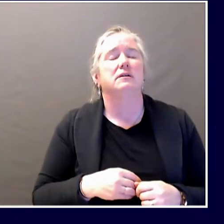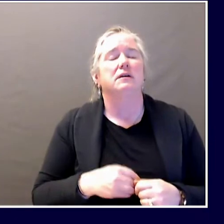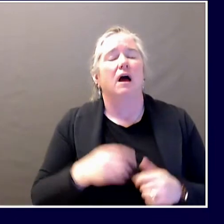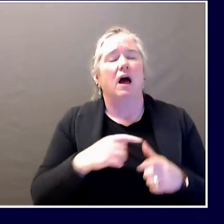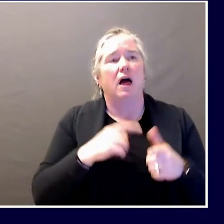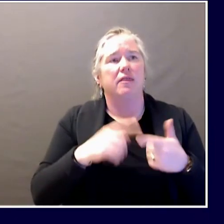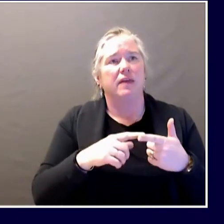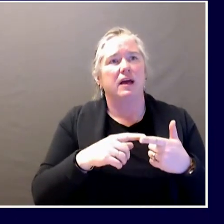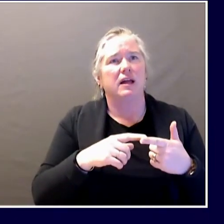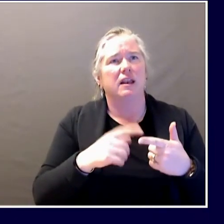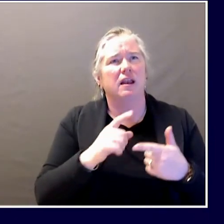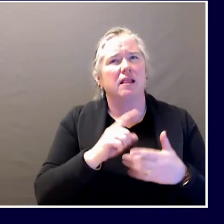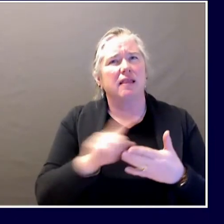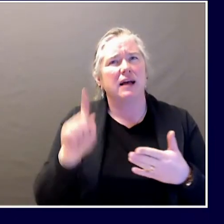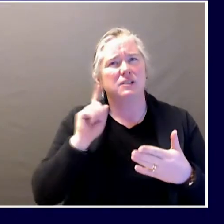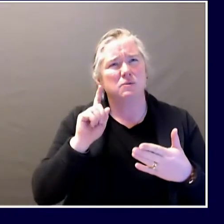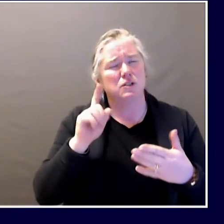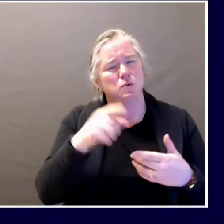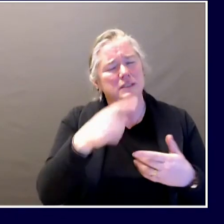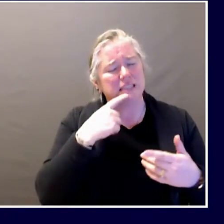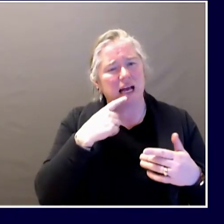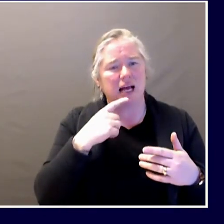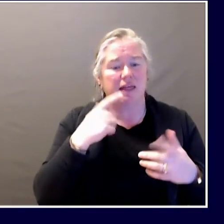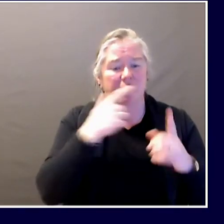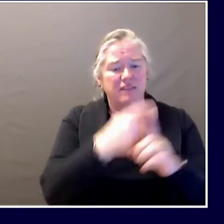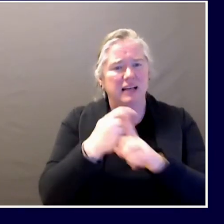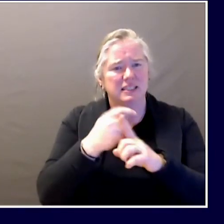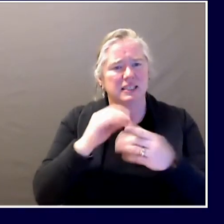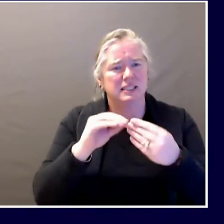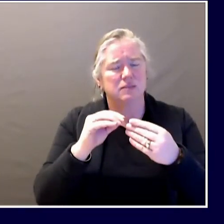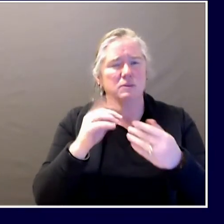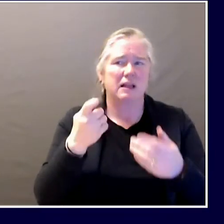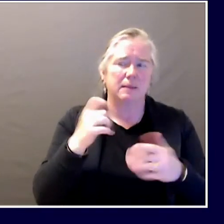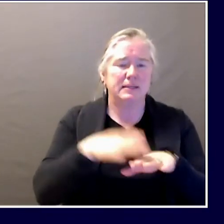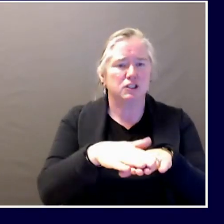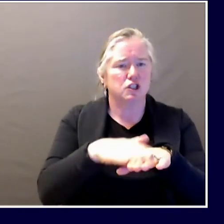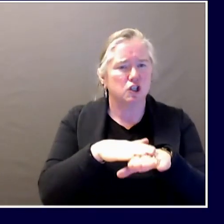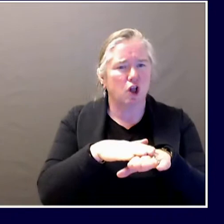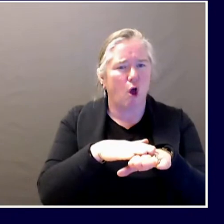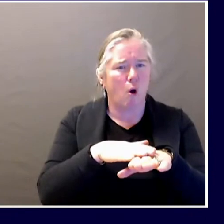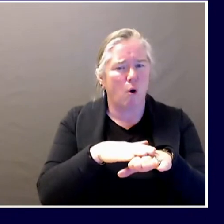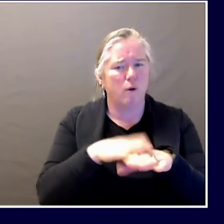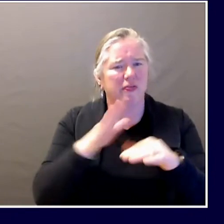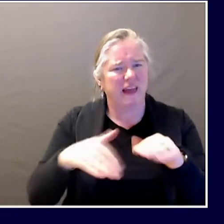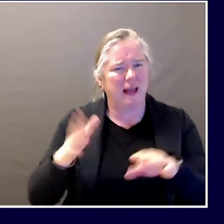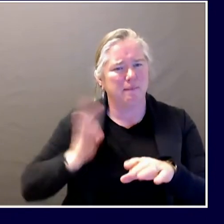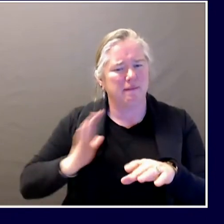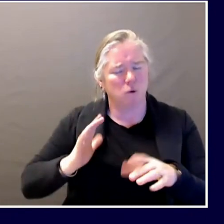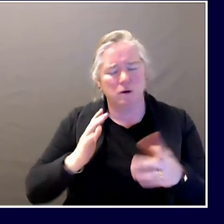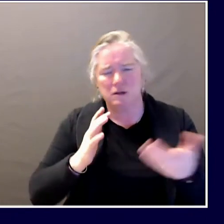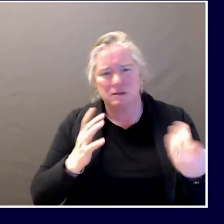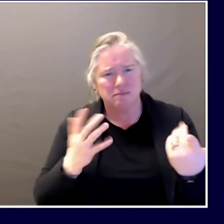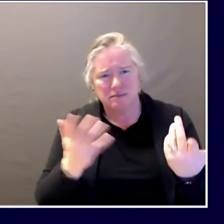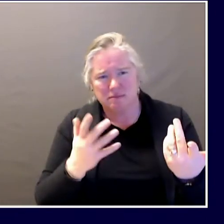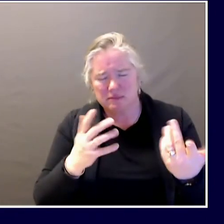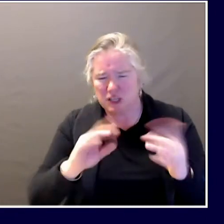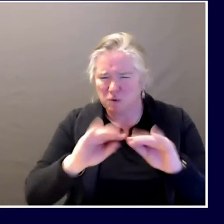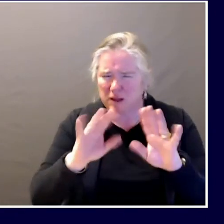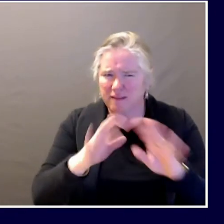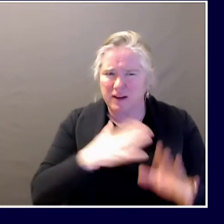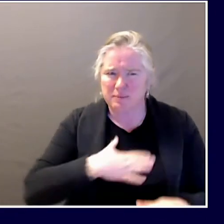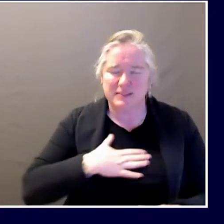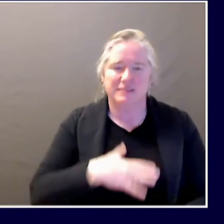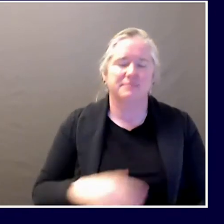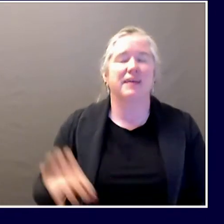do that? And can you name what was happening? Yeah, there were a few things, Eric.